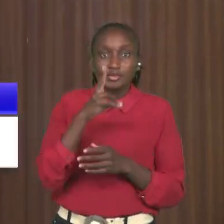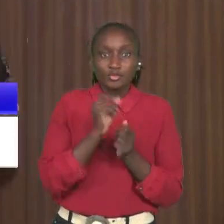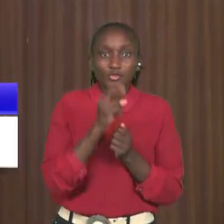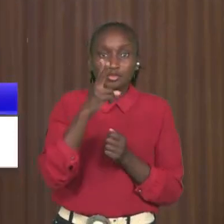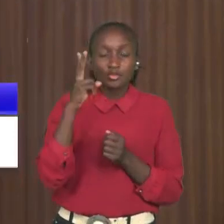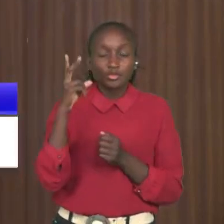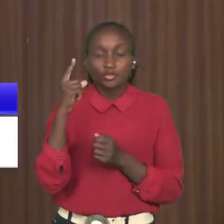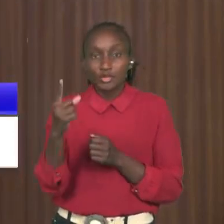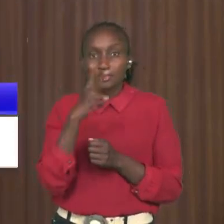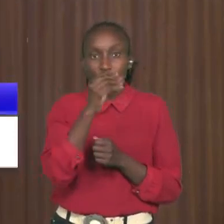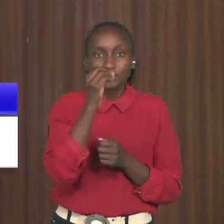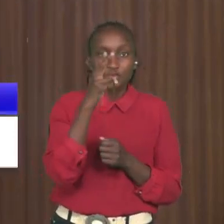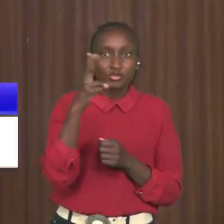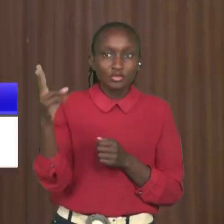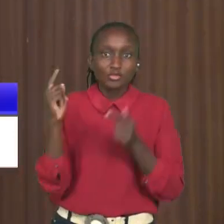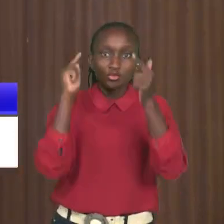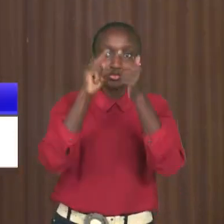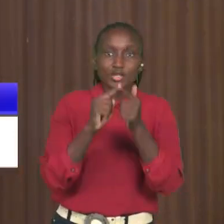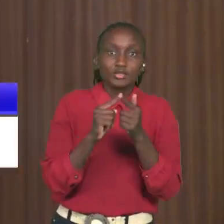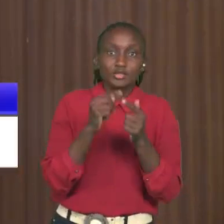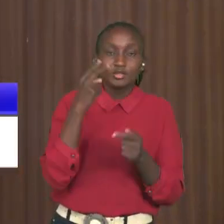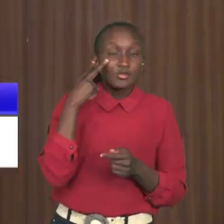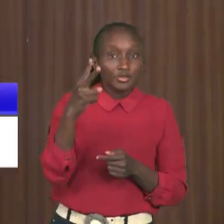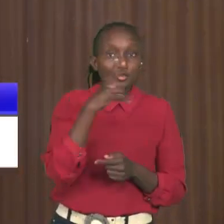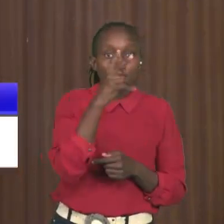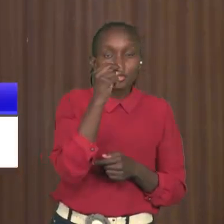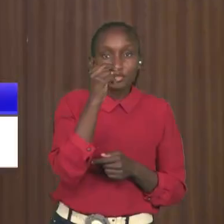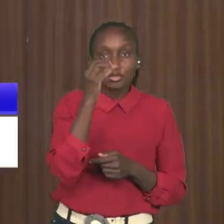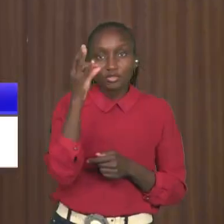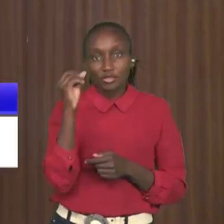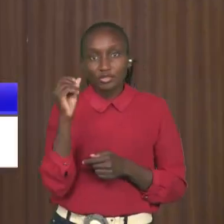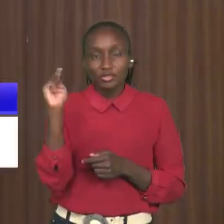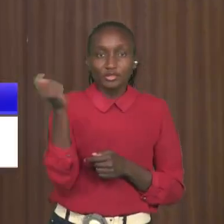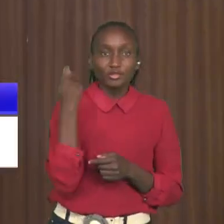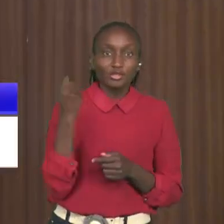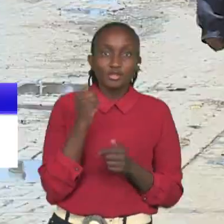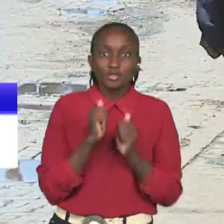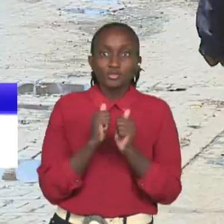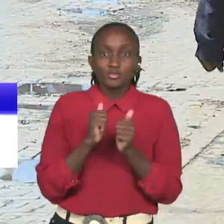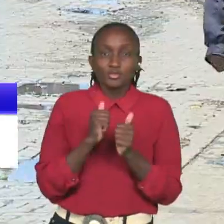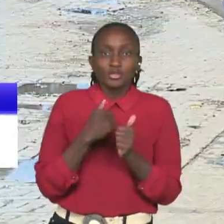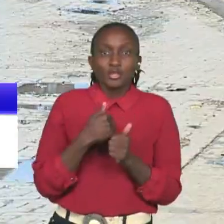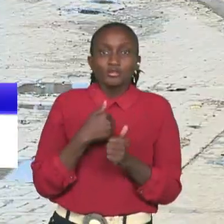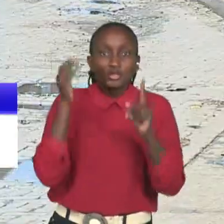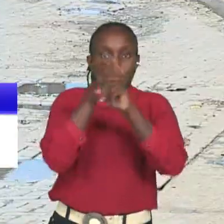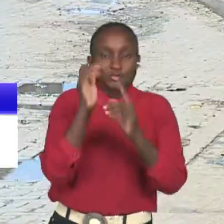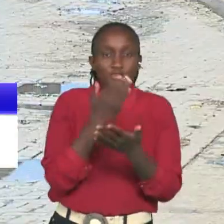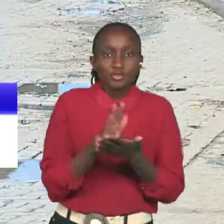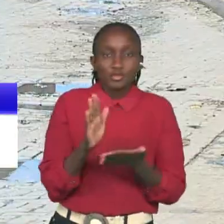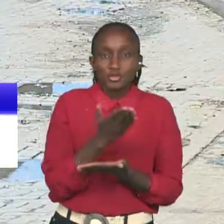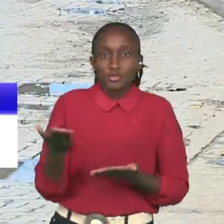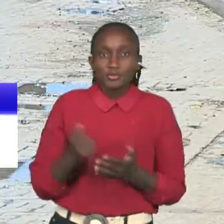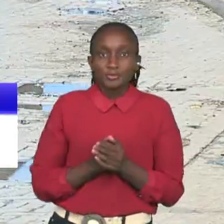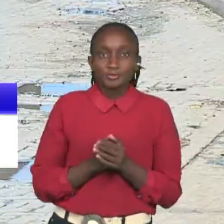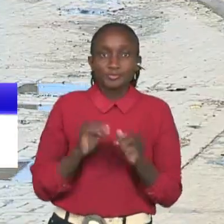2021, 2022, towards Vision 2030, Kenya will be somewhere. Contraceptives use among